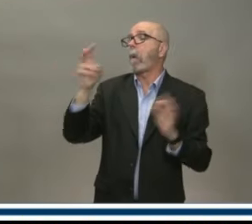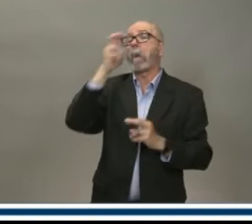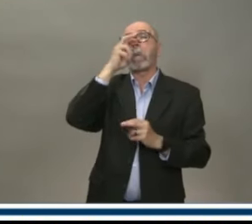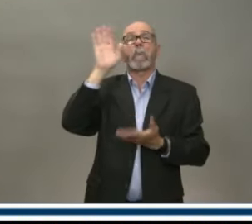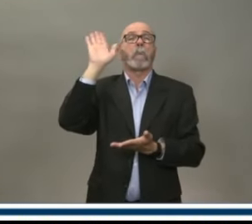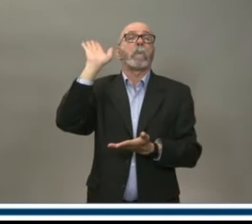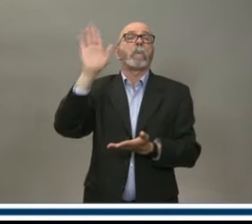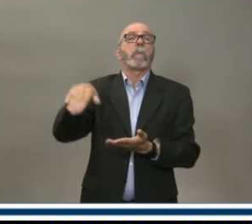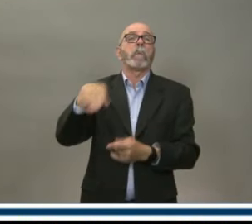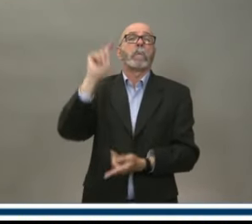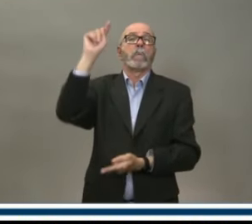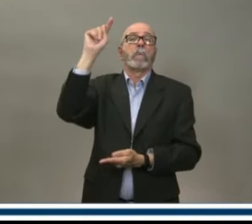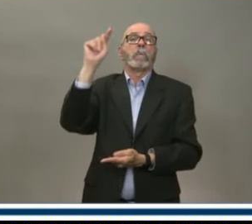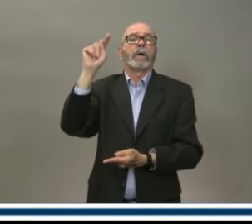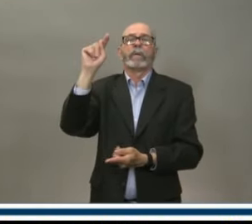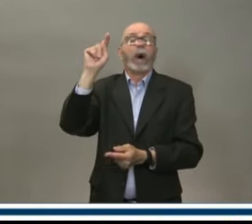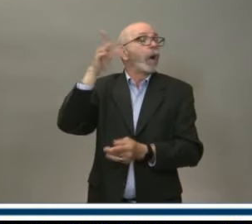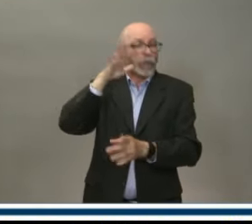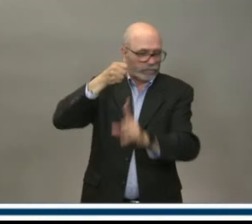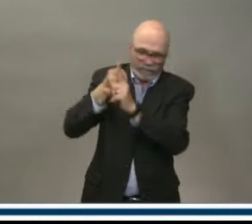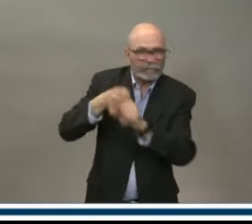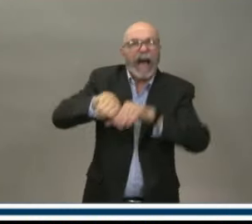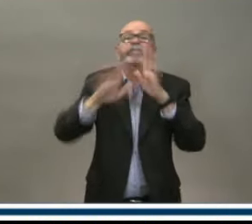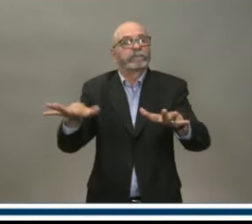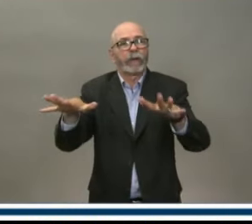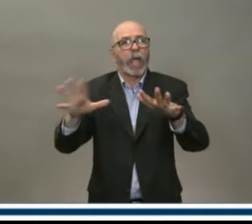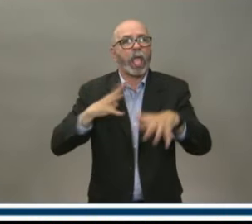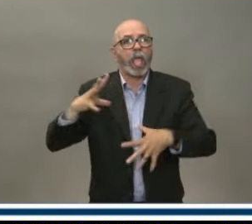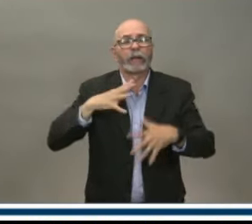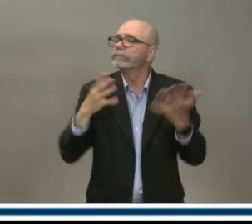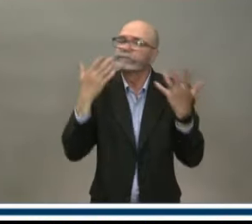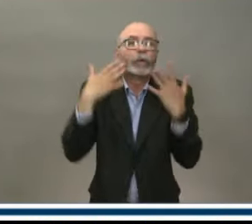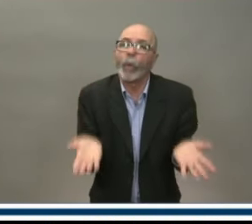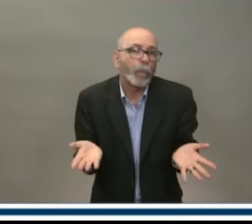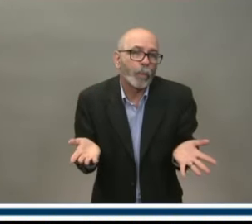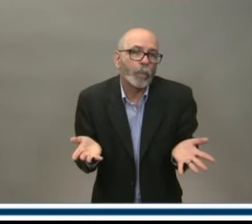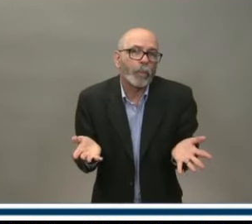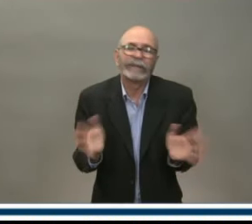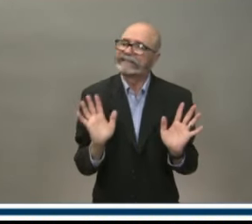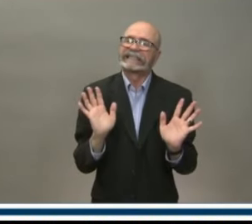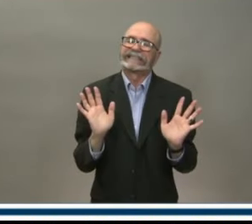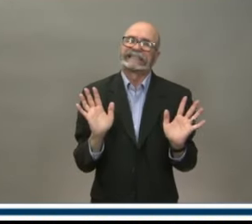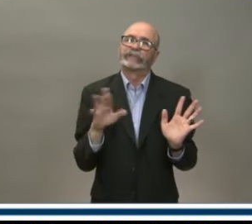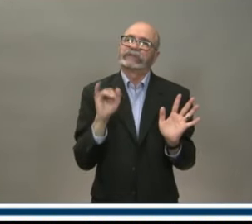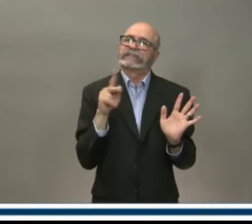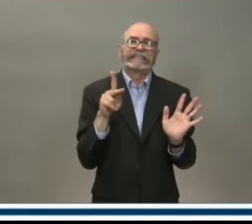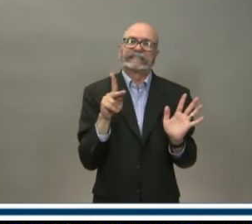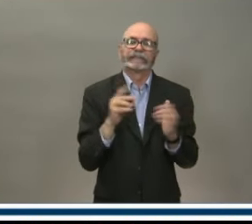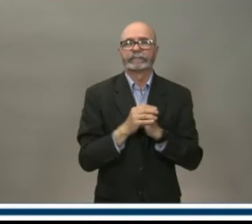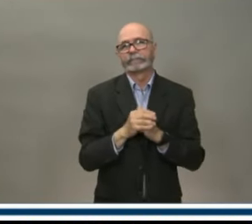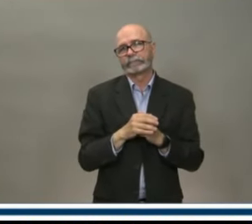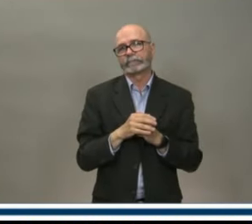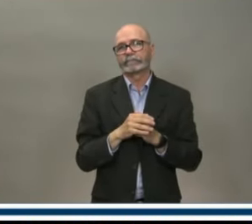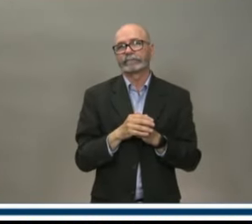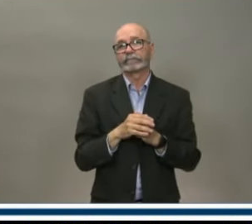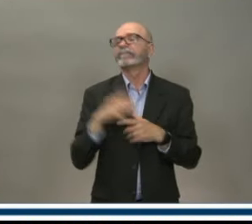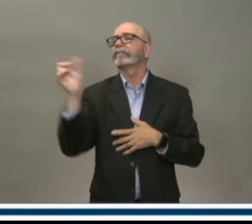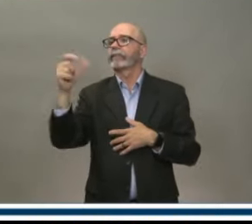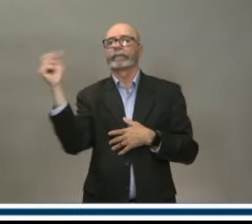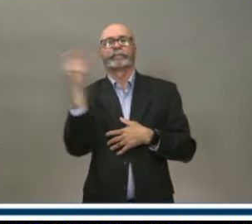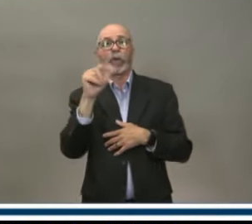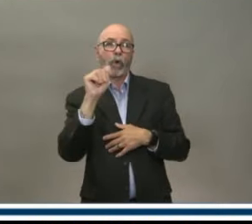back where we were. We're back at the very beginning again. Next, we'll go to Lindsay Armstrong from All Nova Scotia. Go ahead,